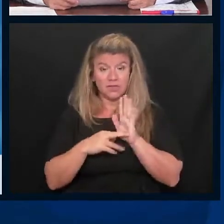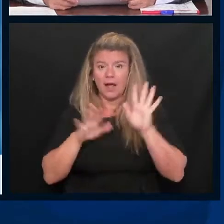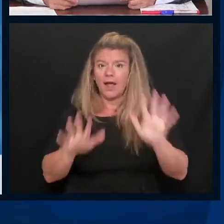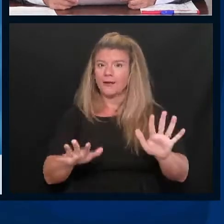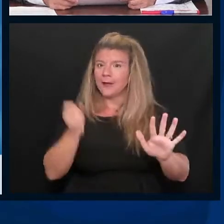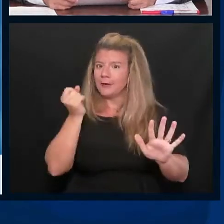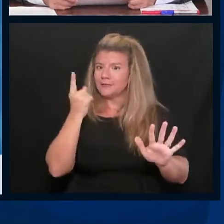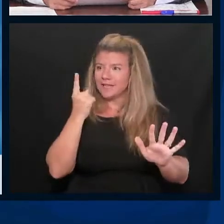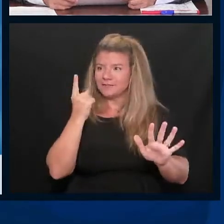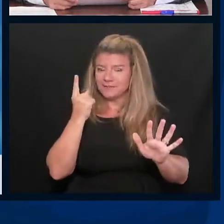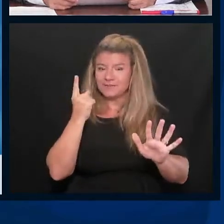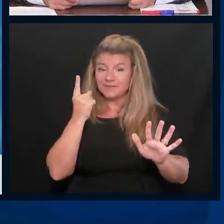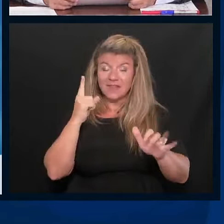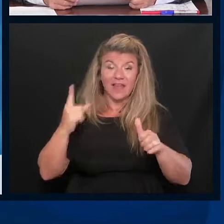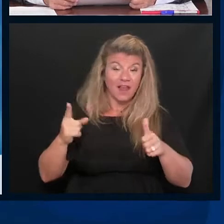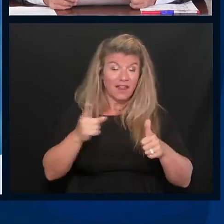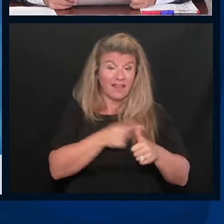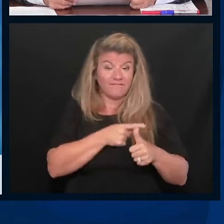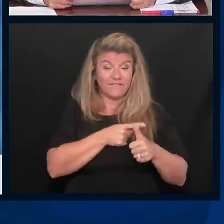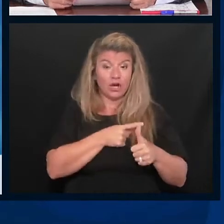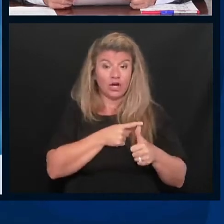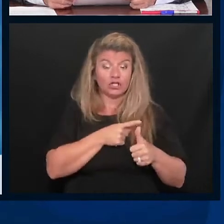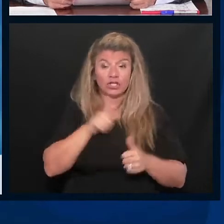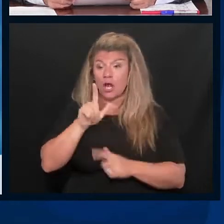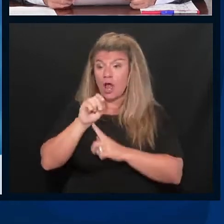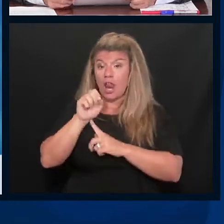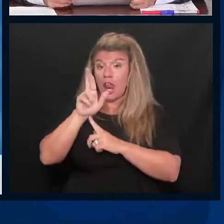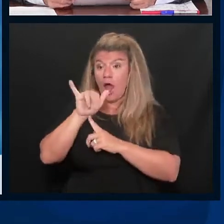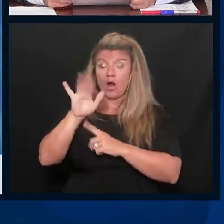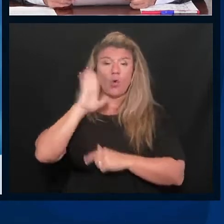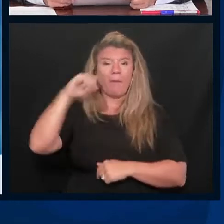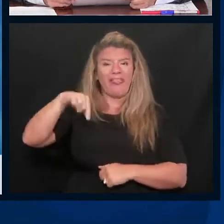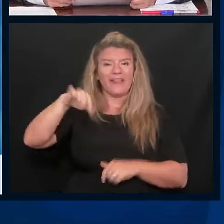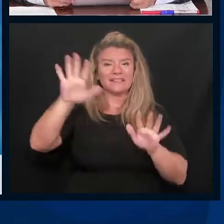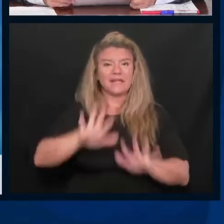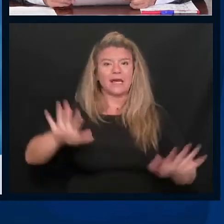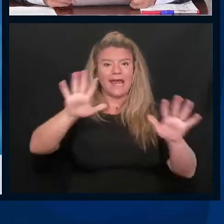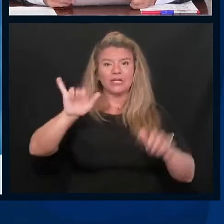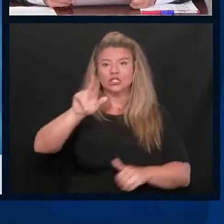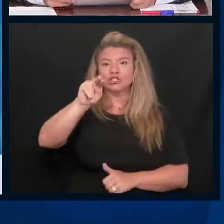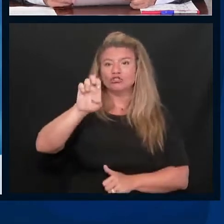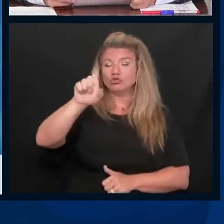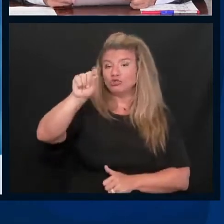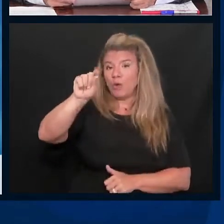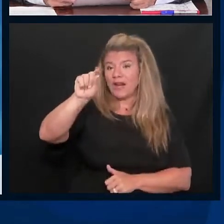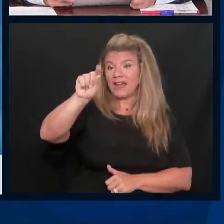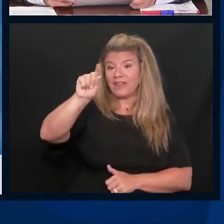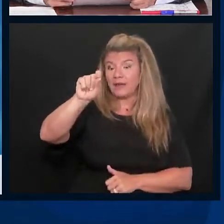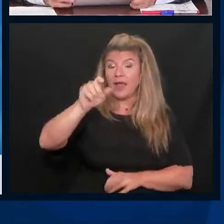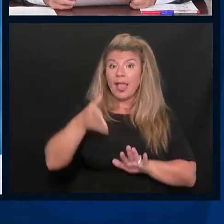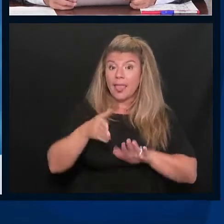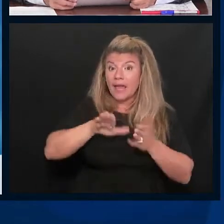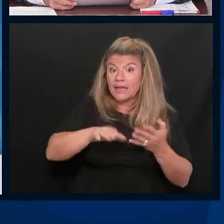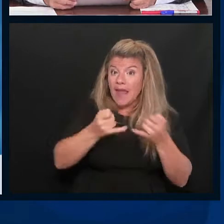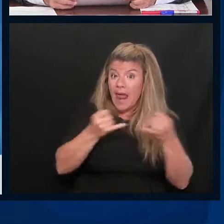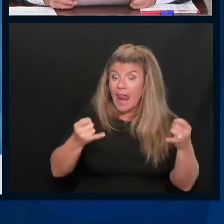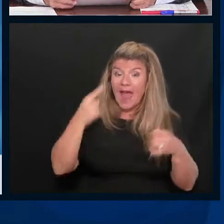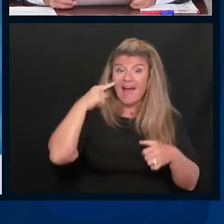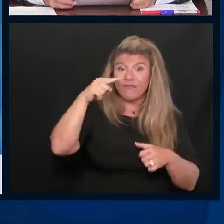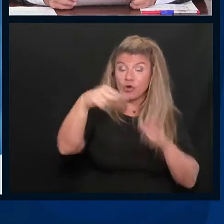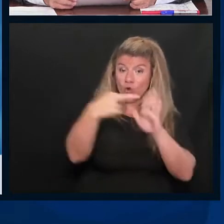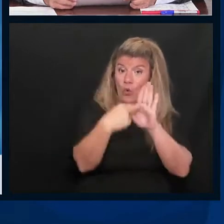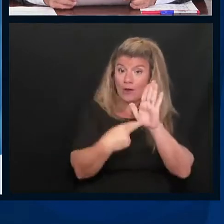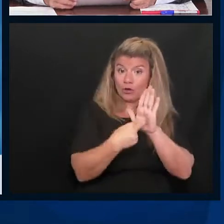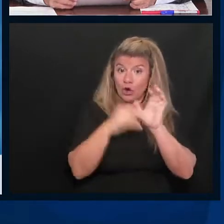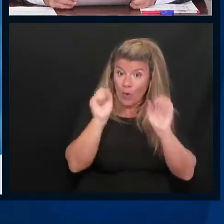get this. The first lottery will be Sunday, June the 20th, and the deadline to register to be eligible